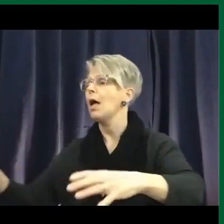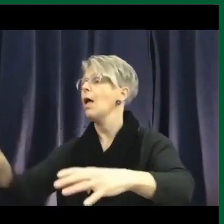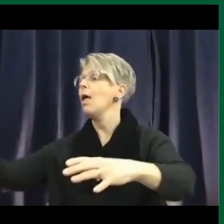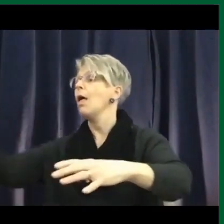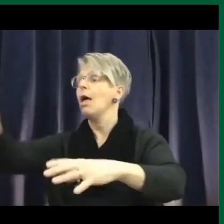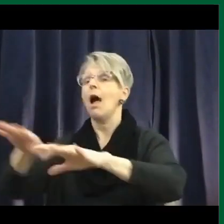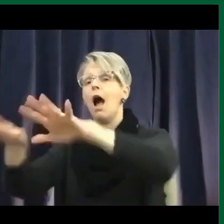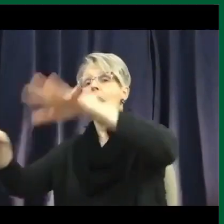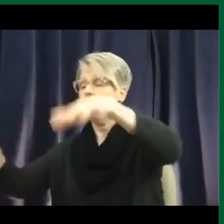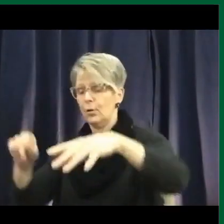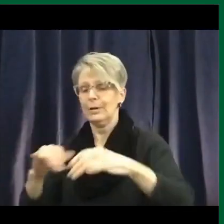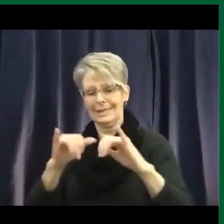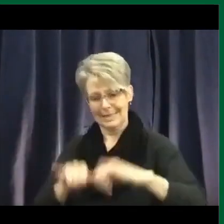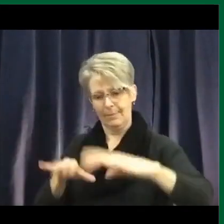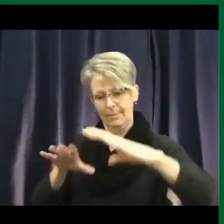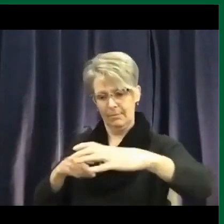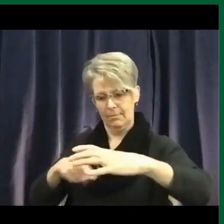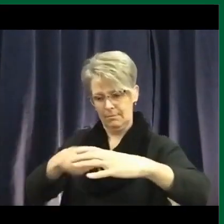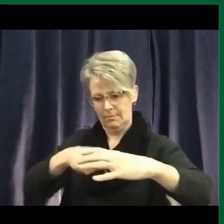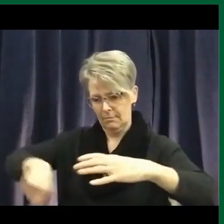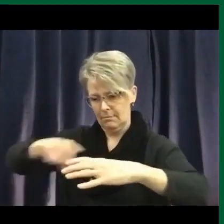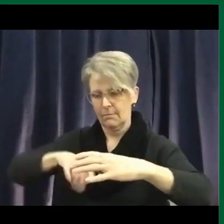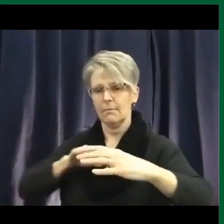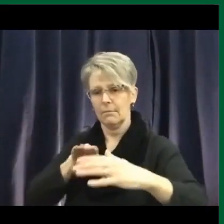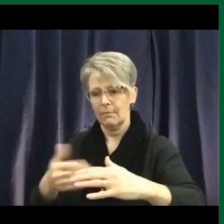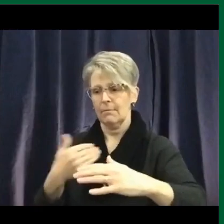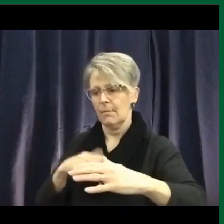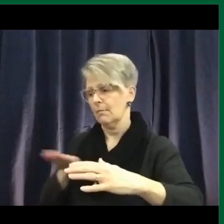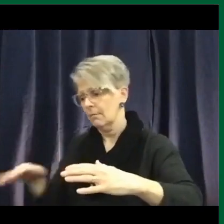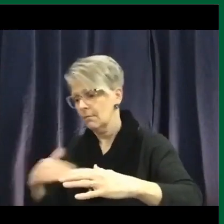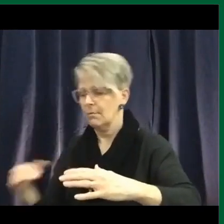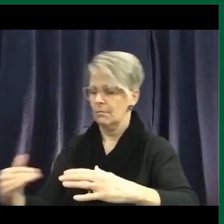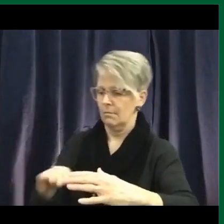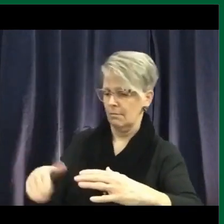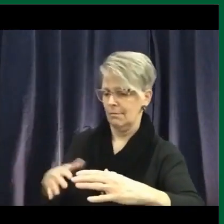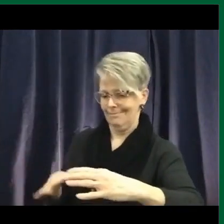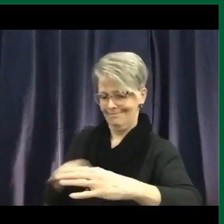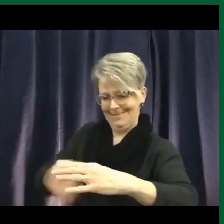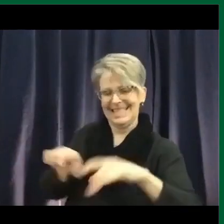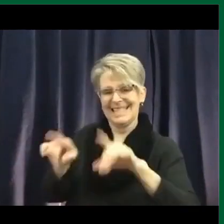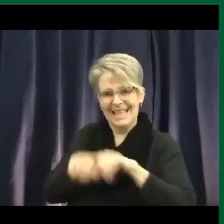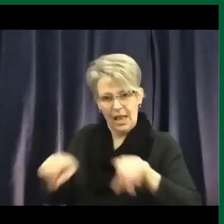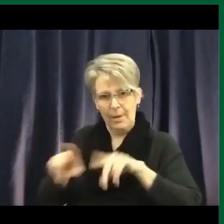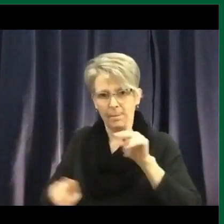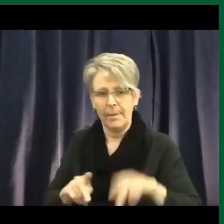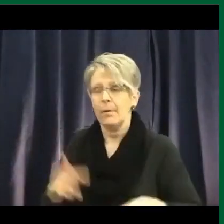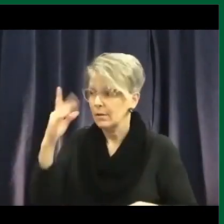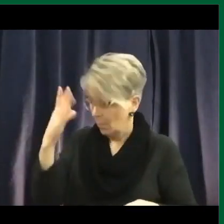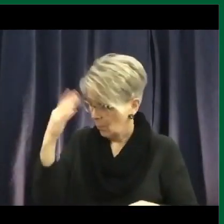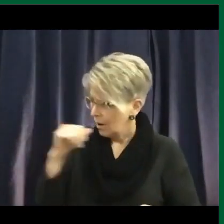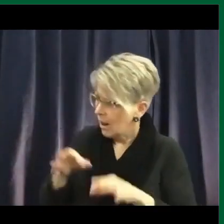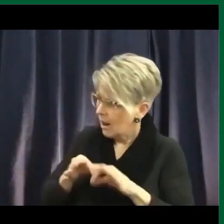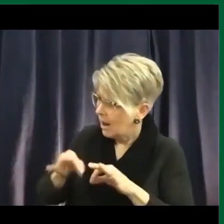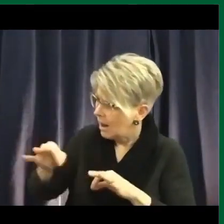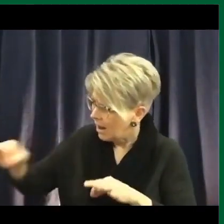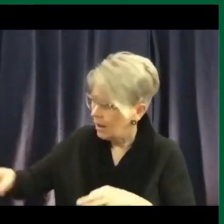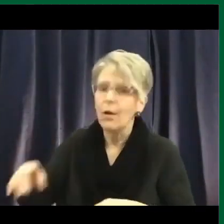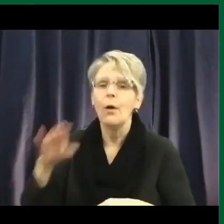place. To your question about why would we not do this at a later date, the worship services will be effective on